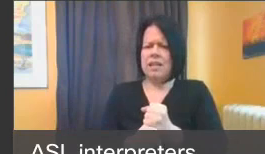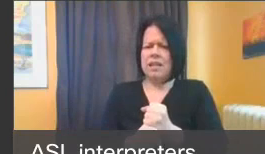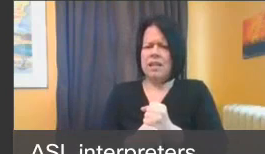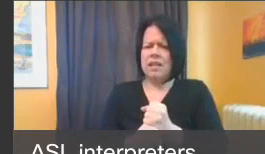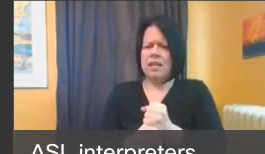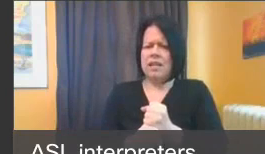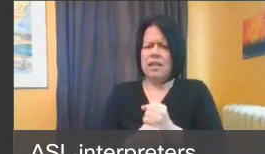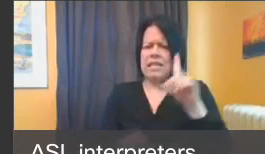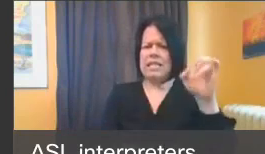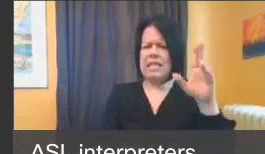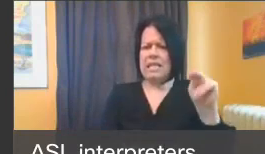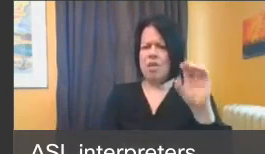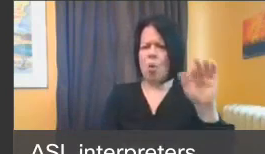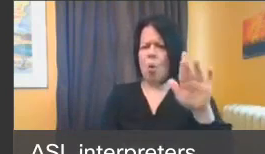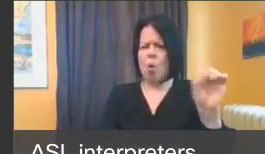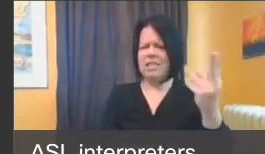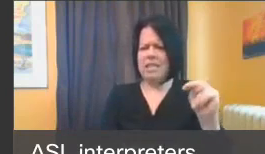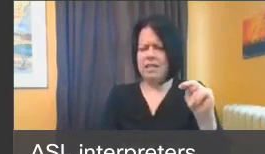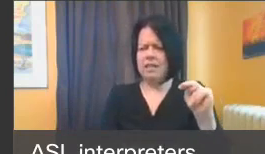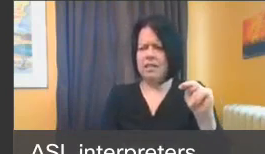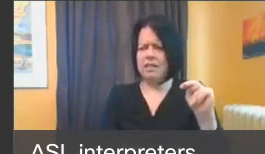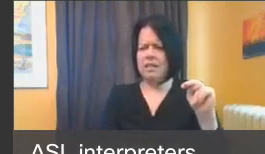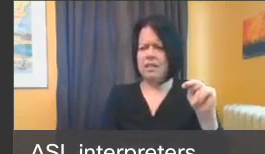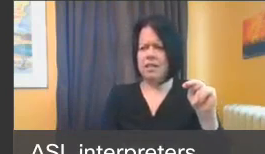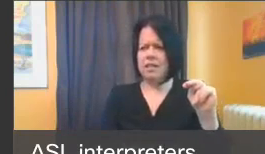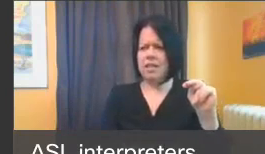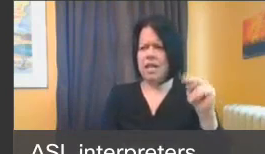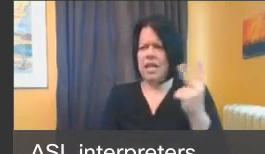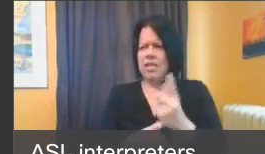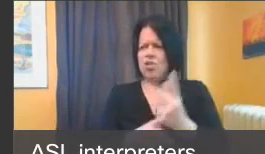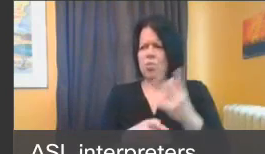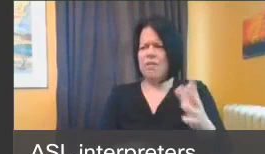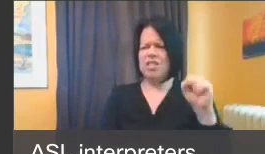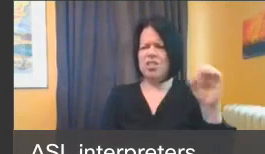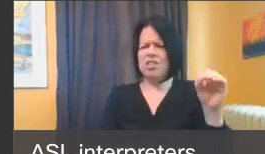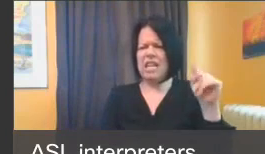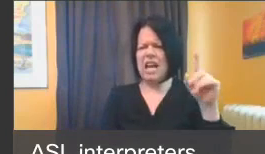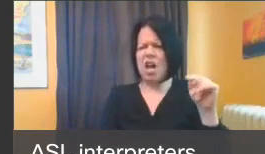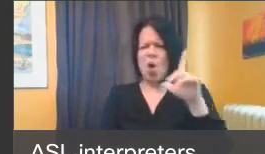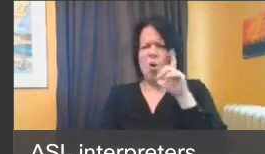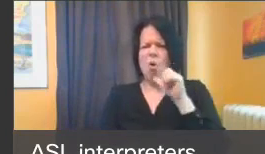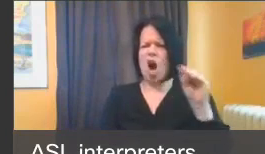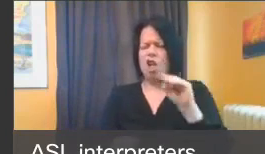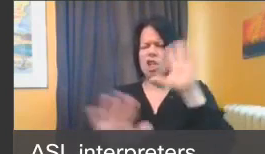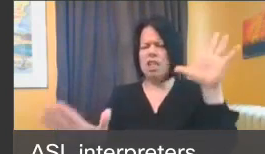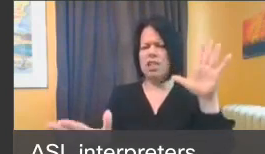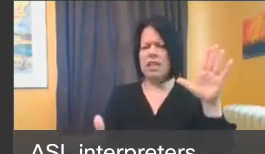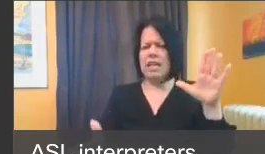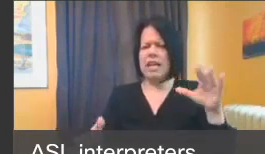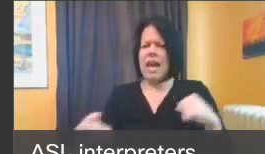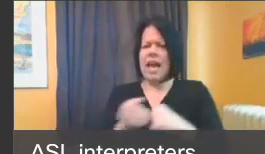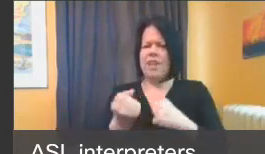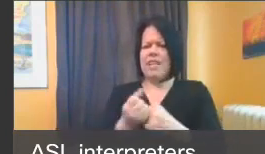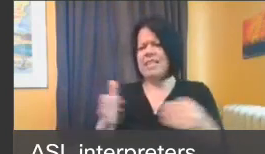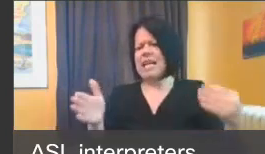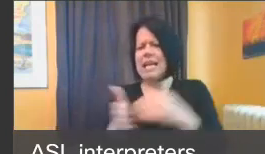Dean Tolson and Supervisor Scott, who were clearly advocates against this particular